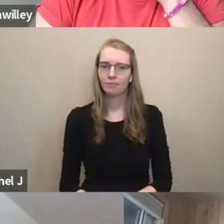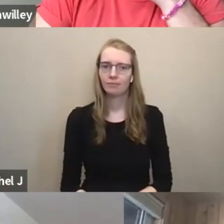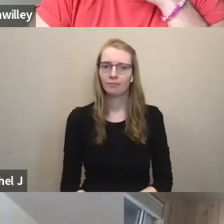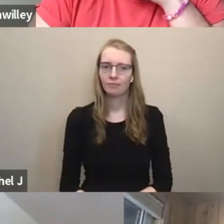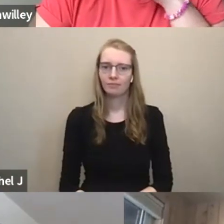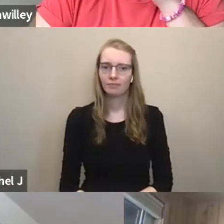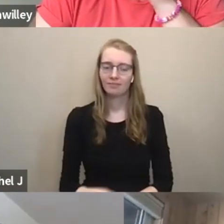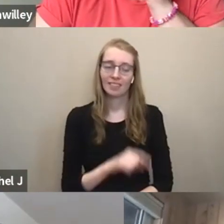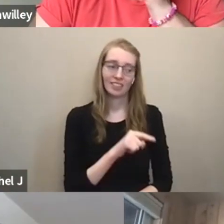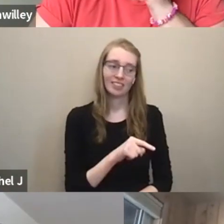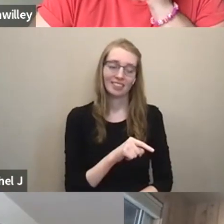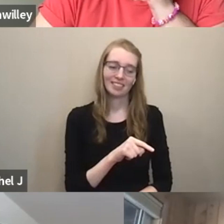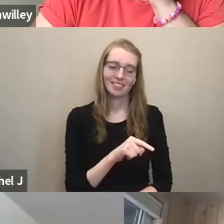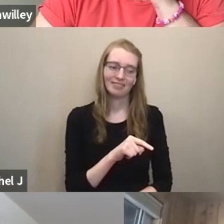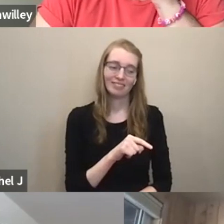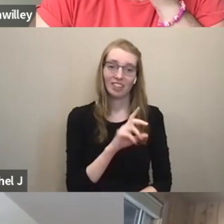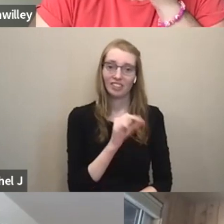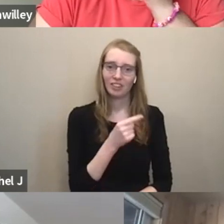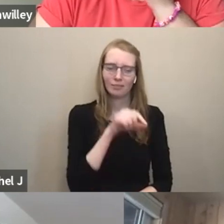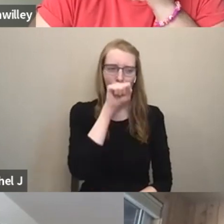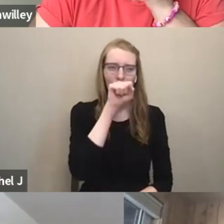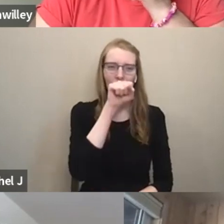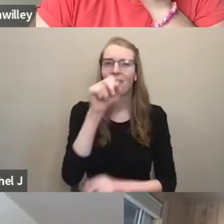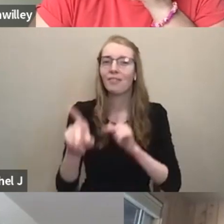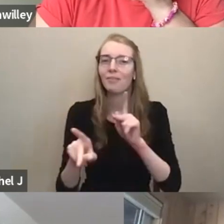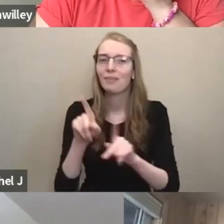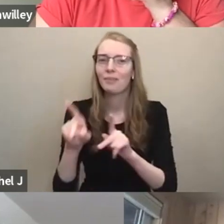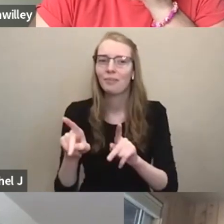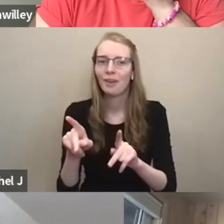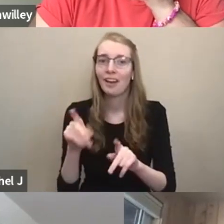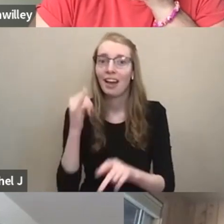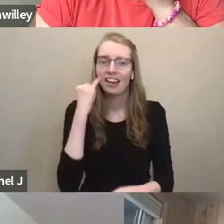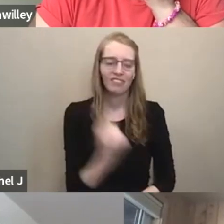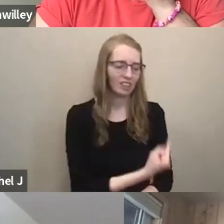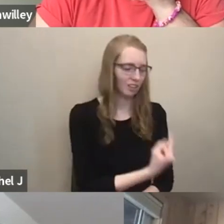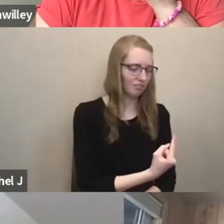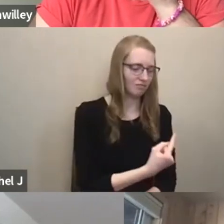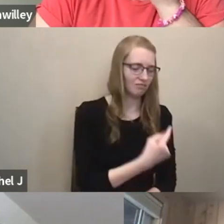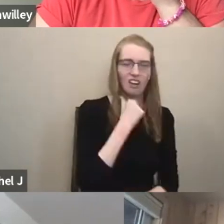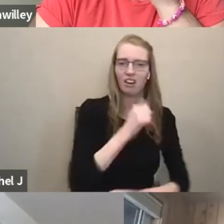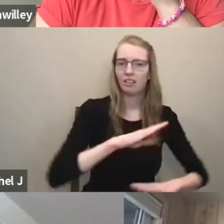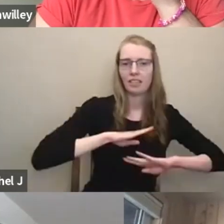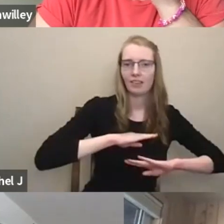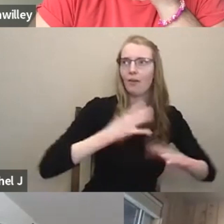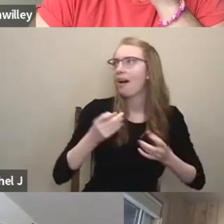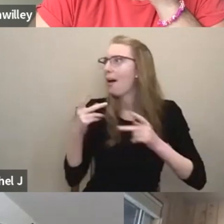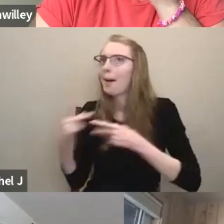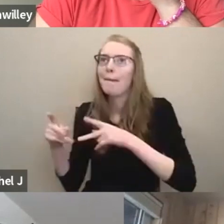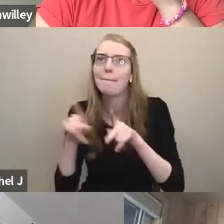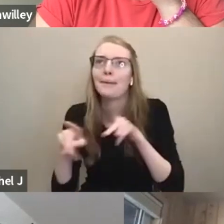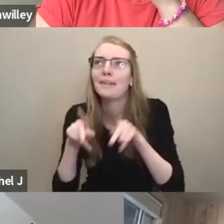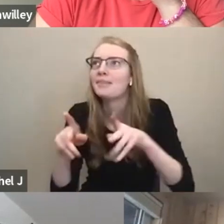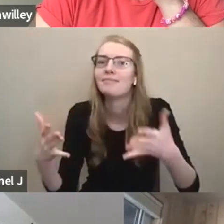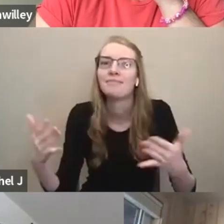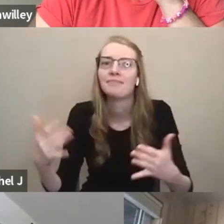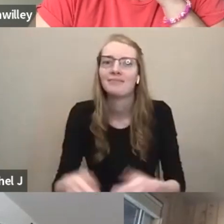She is a people dog. She's not very satisfied unless she's surrounded by people. I can see that actually. I can imagine